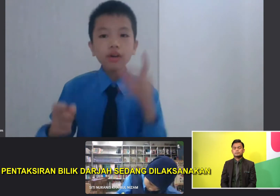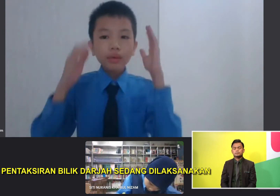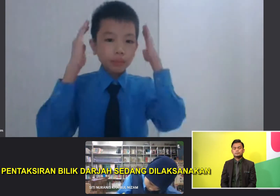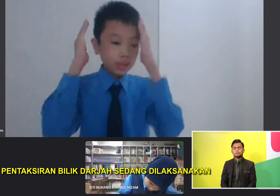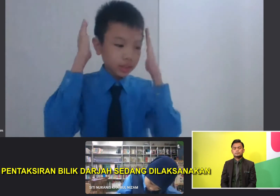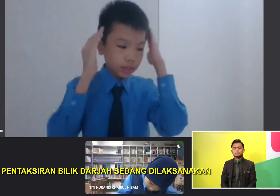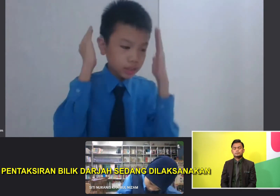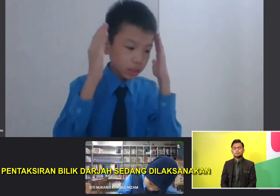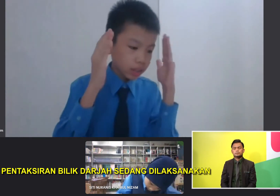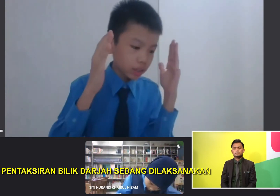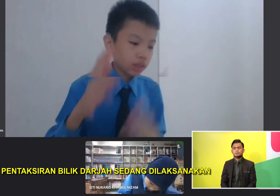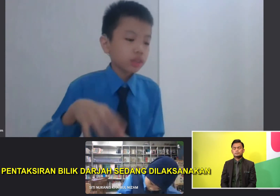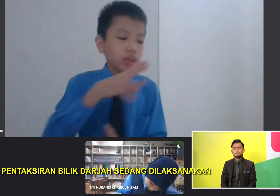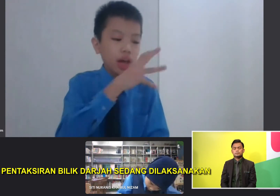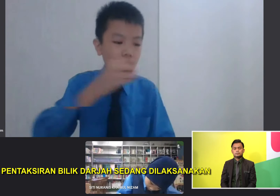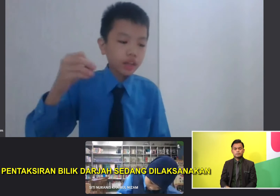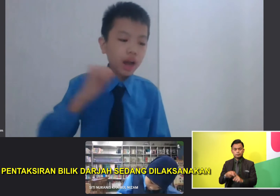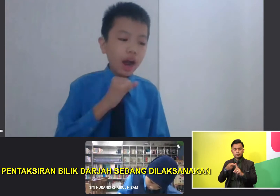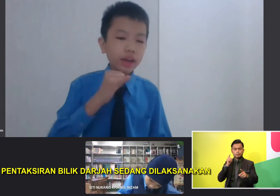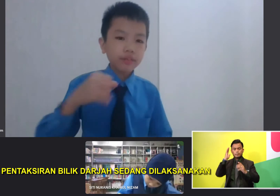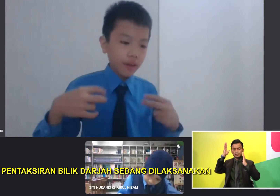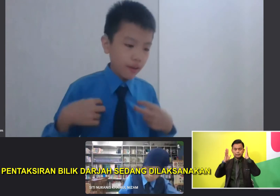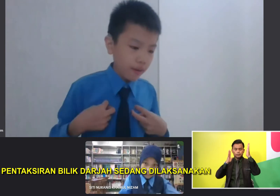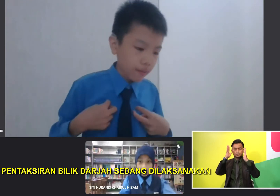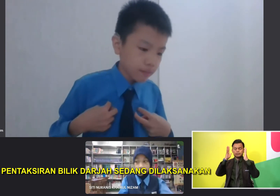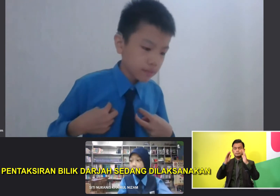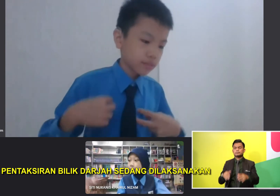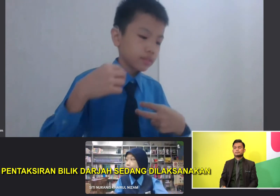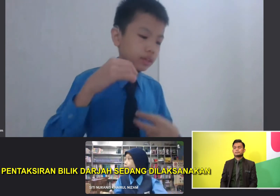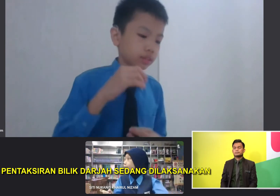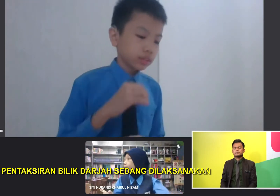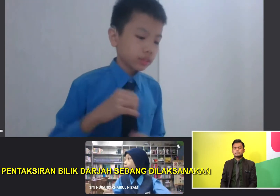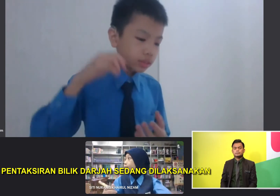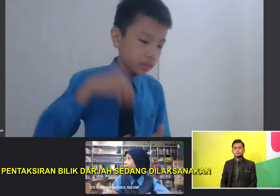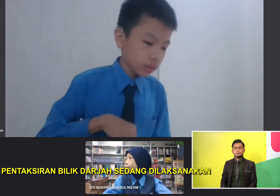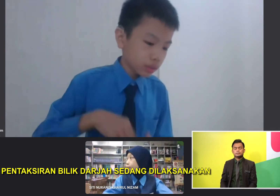years old from Malaysia, and I live